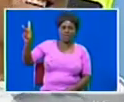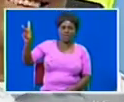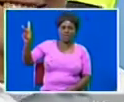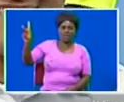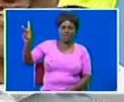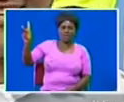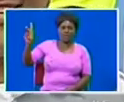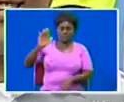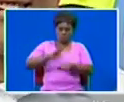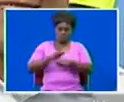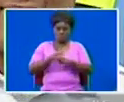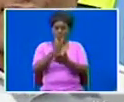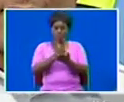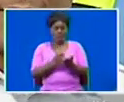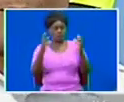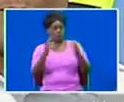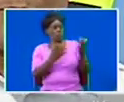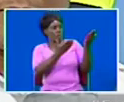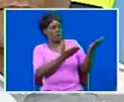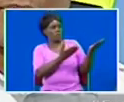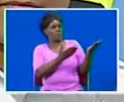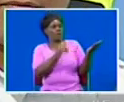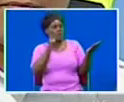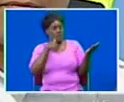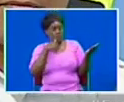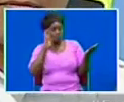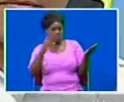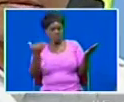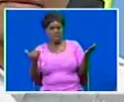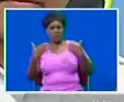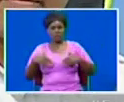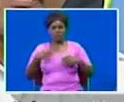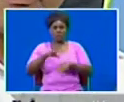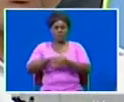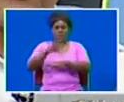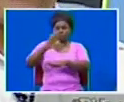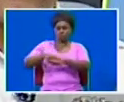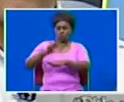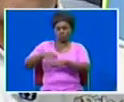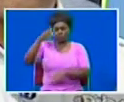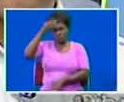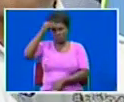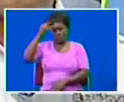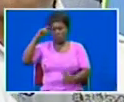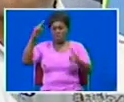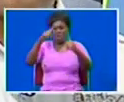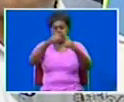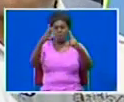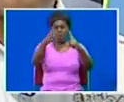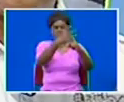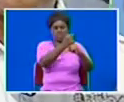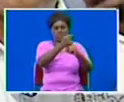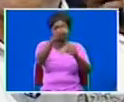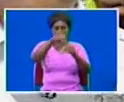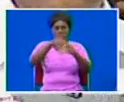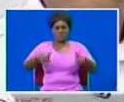Man. It's good to be part of this, and it's nice to see young people get some good education, mm-hmm. reach their goals in life. Okay. Yes.